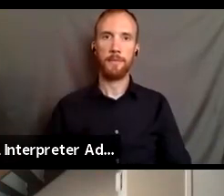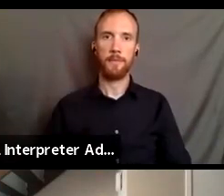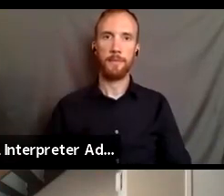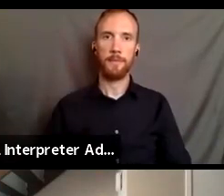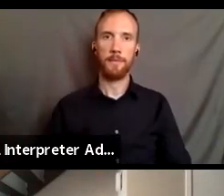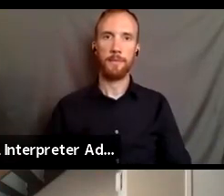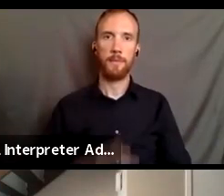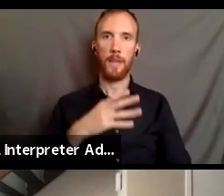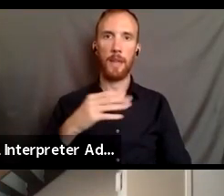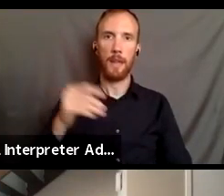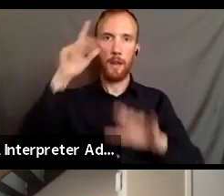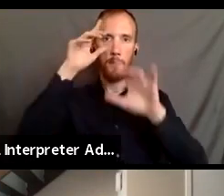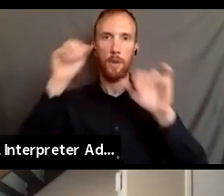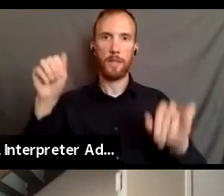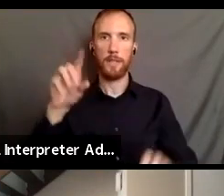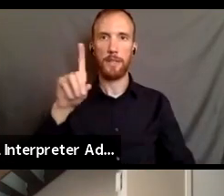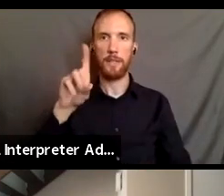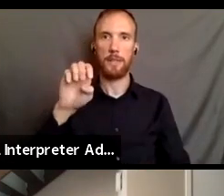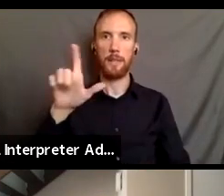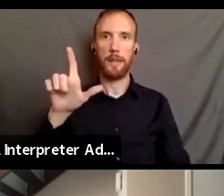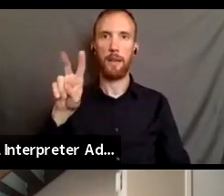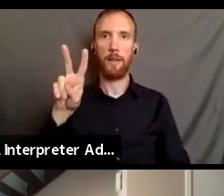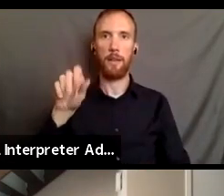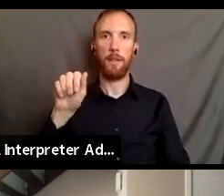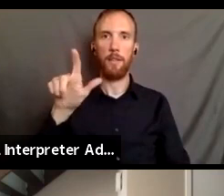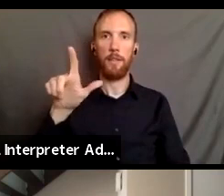and president yes